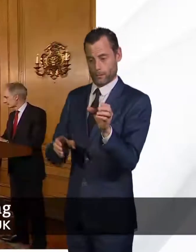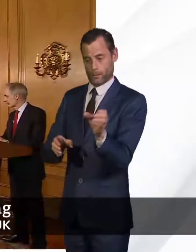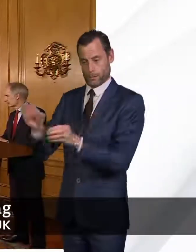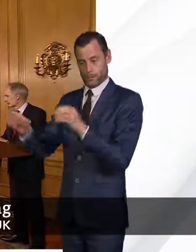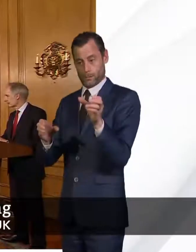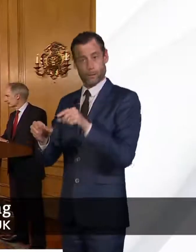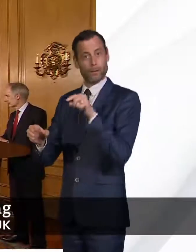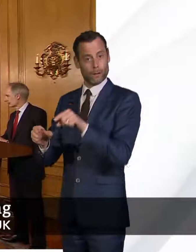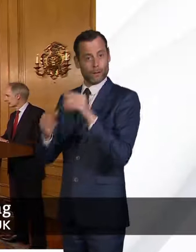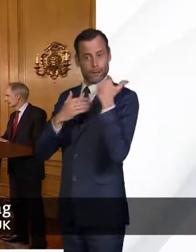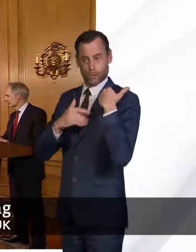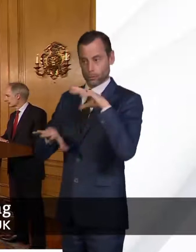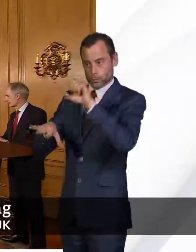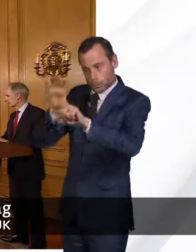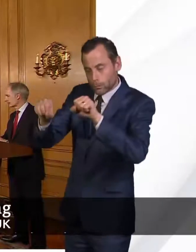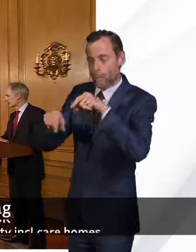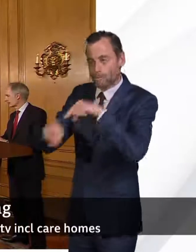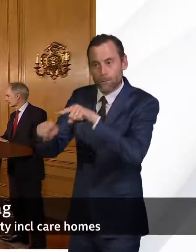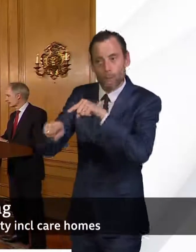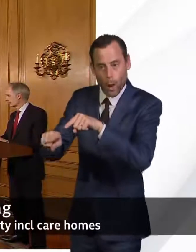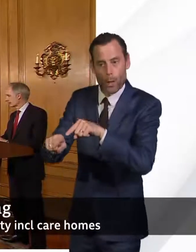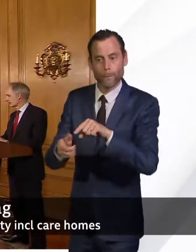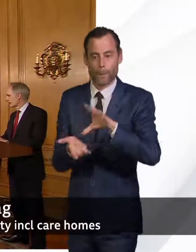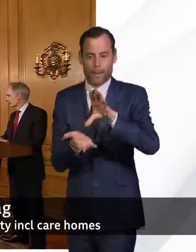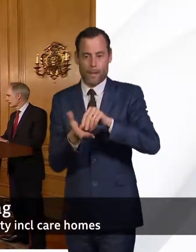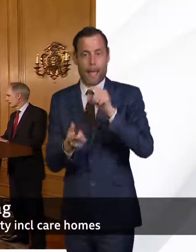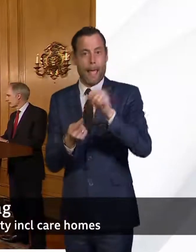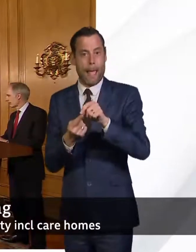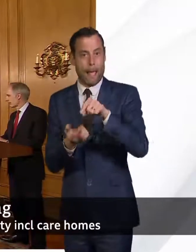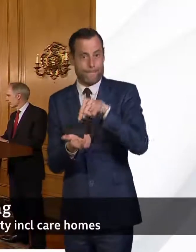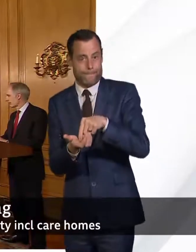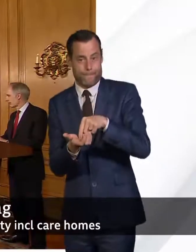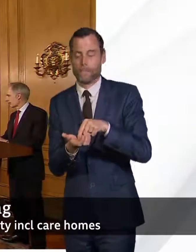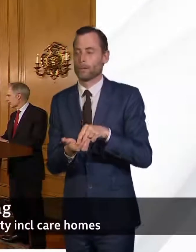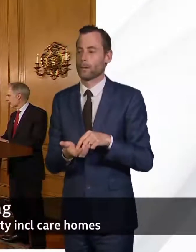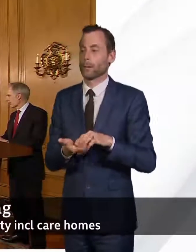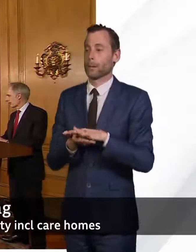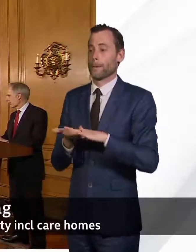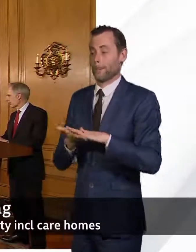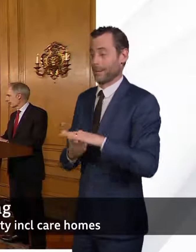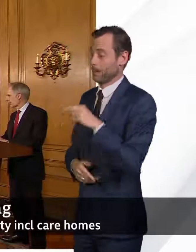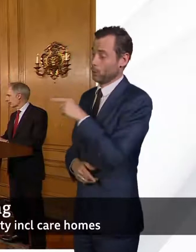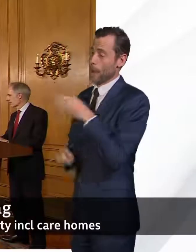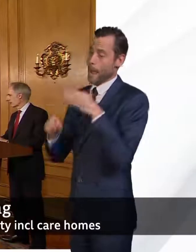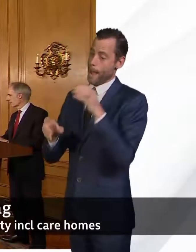in tandem. And if the app's, you're saying if the app is coming in 3 weeks, does that mean the target for the 18,000 is in 3